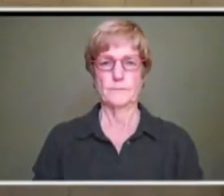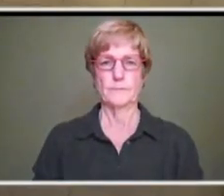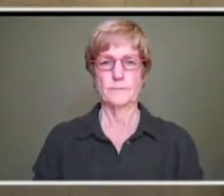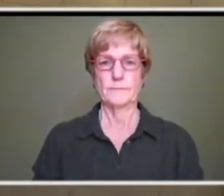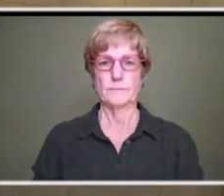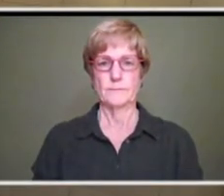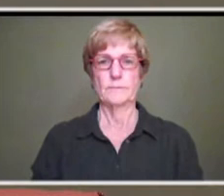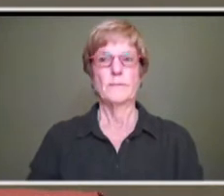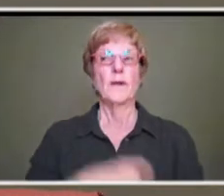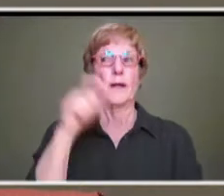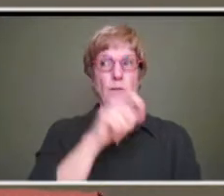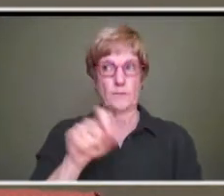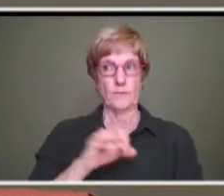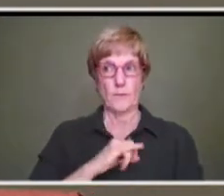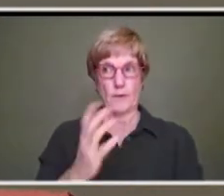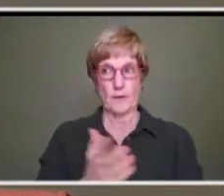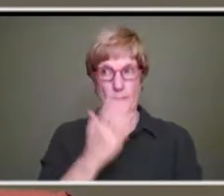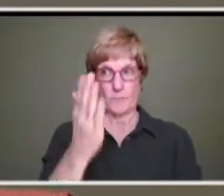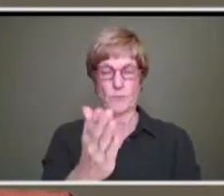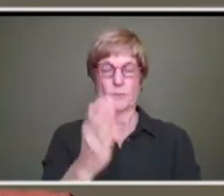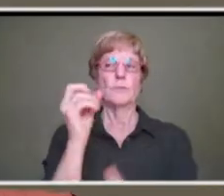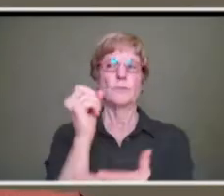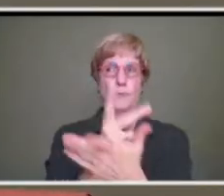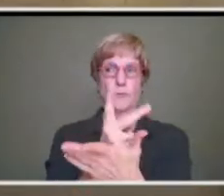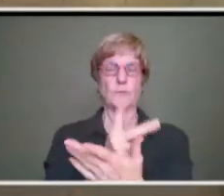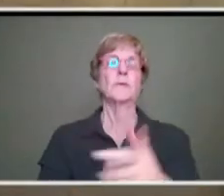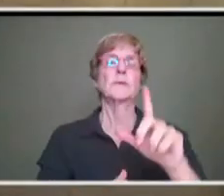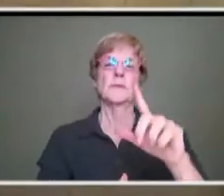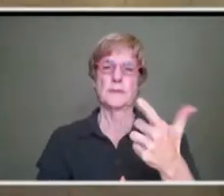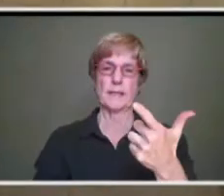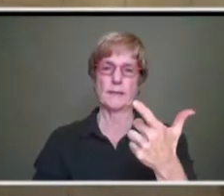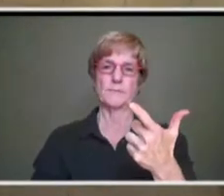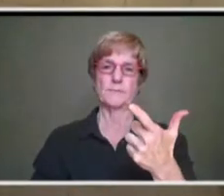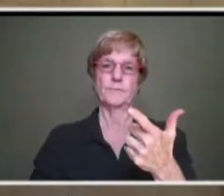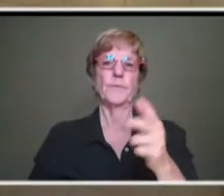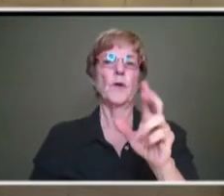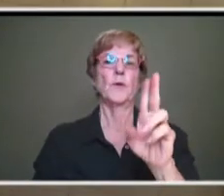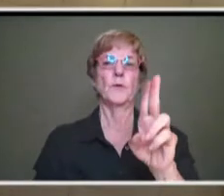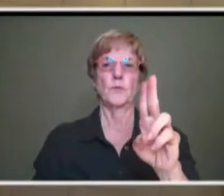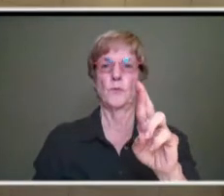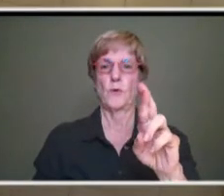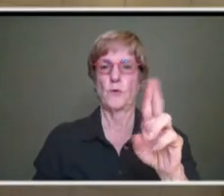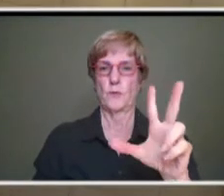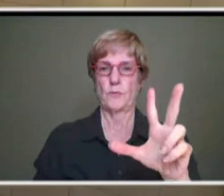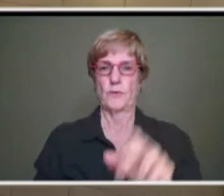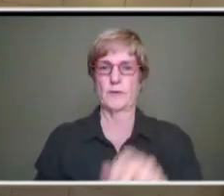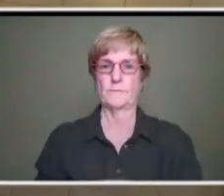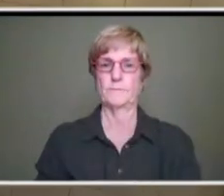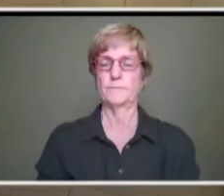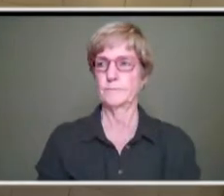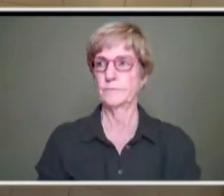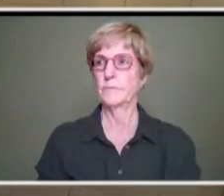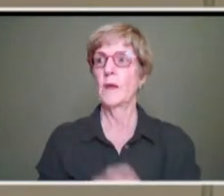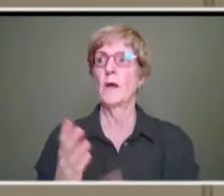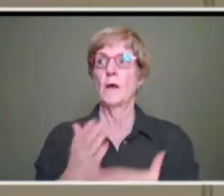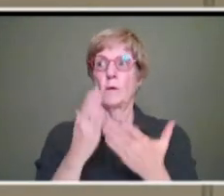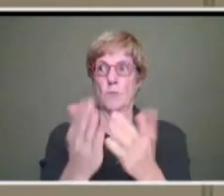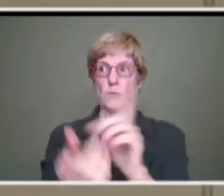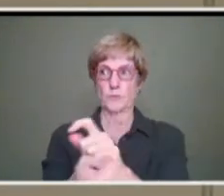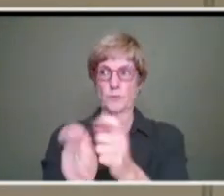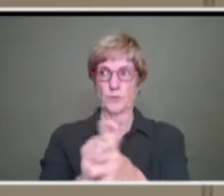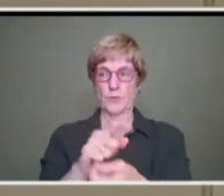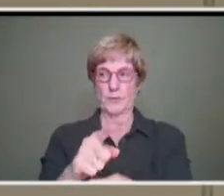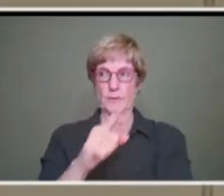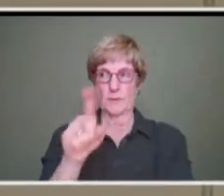therefore I moved to approve seconds you are three so we have a motion to change the proposed